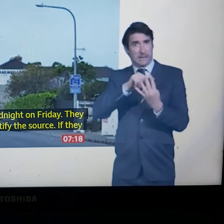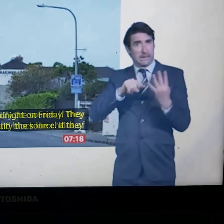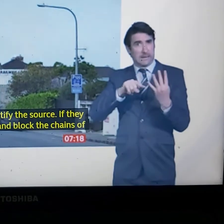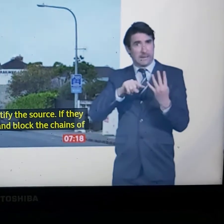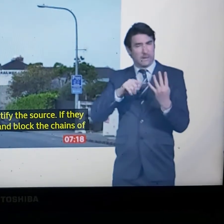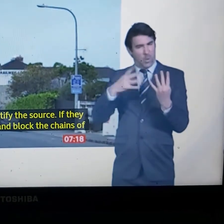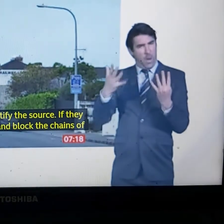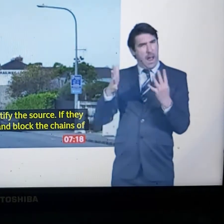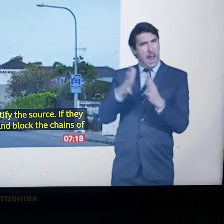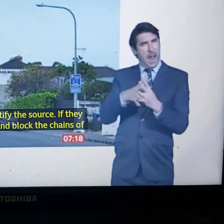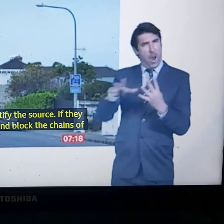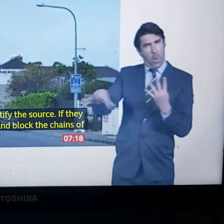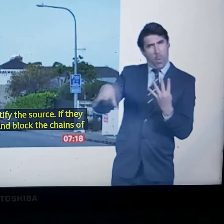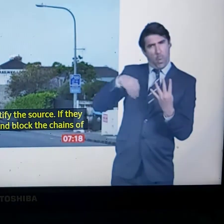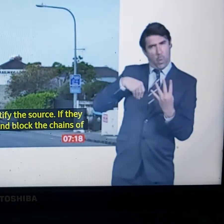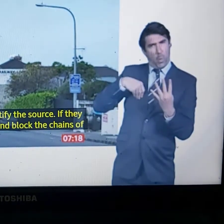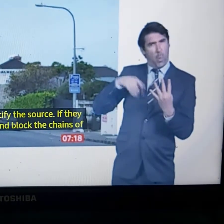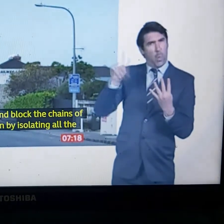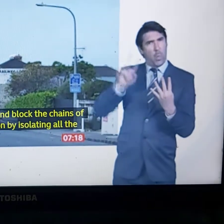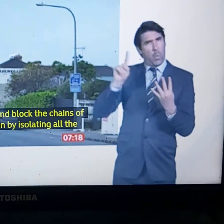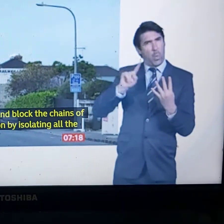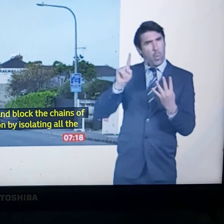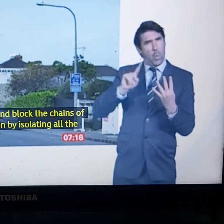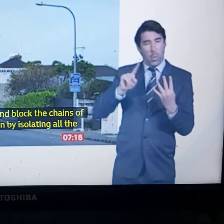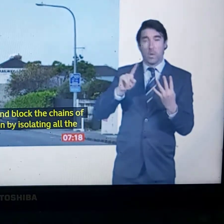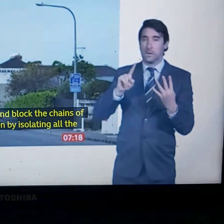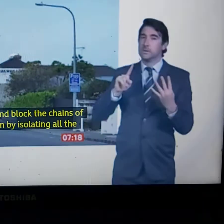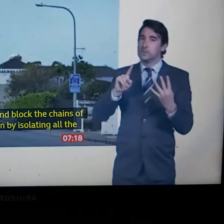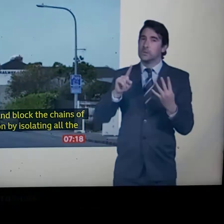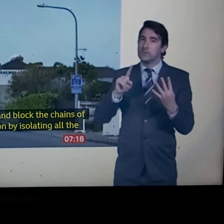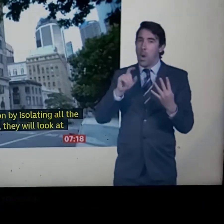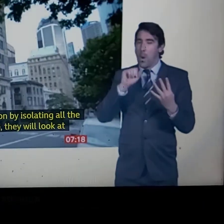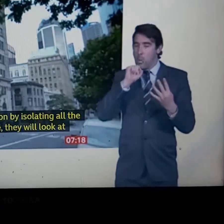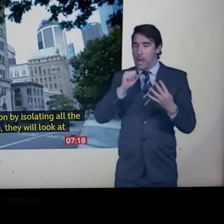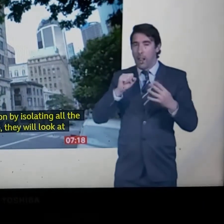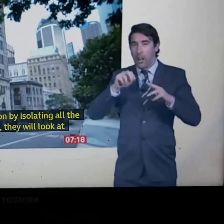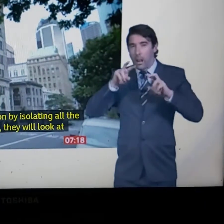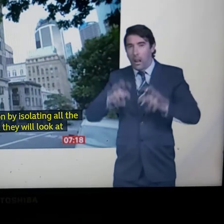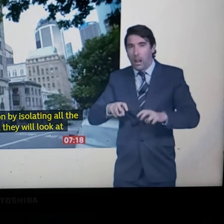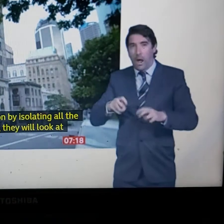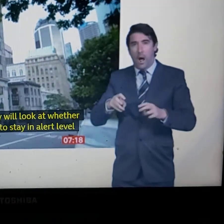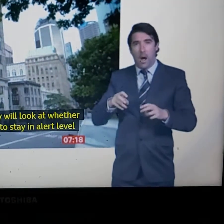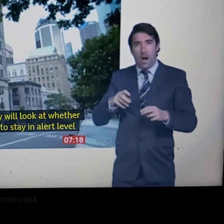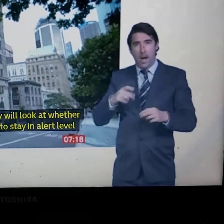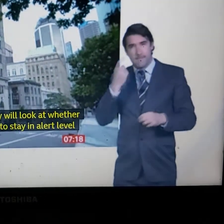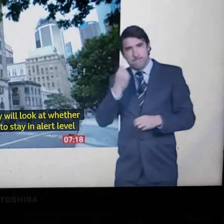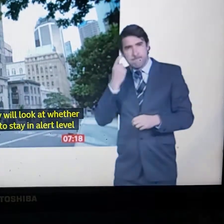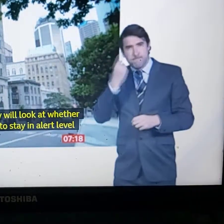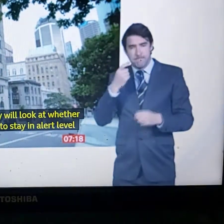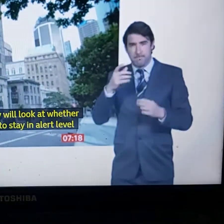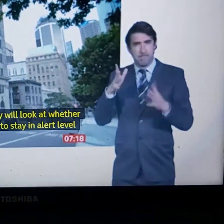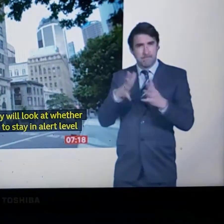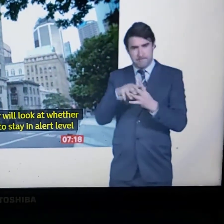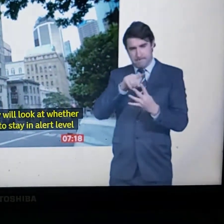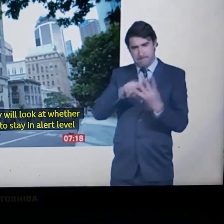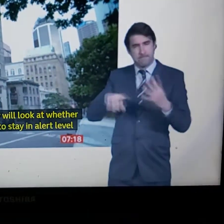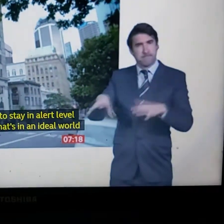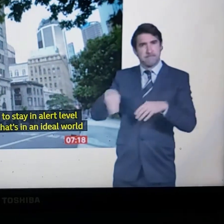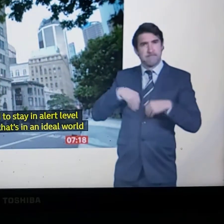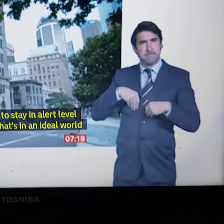3. But that's an ideal world, and as we know, 2020 isn't much of an ideal world, so it's very likely that they're not going to be able